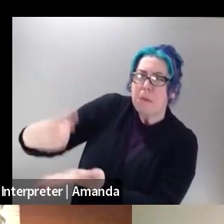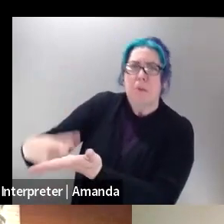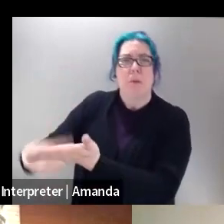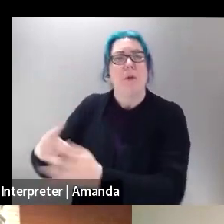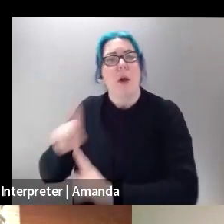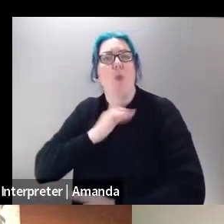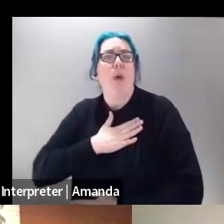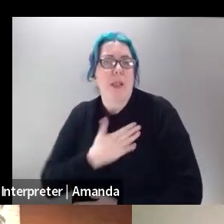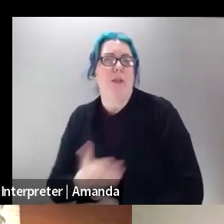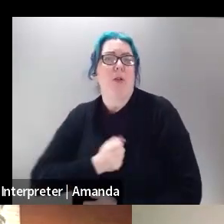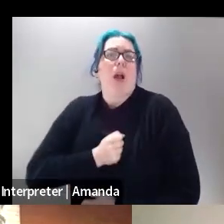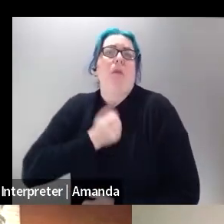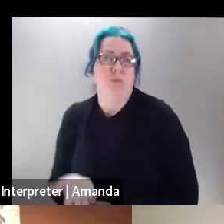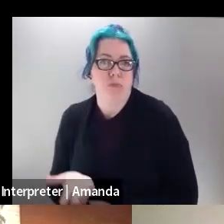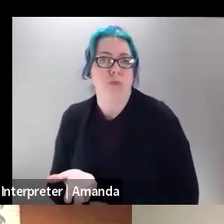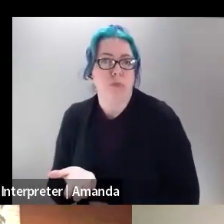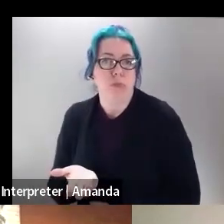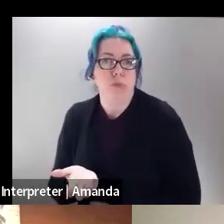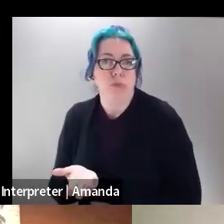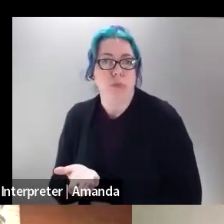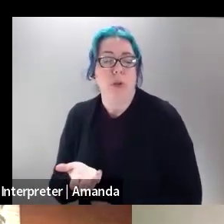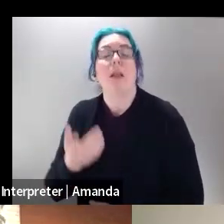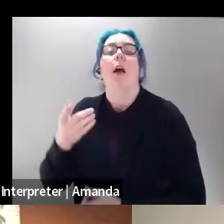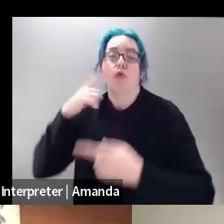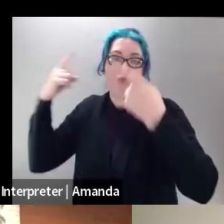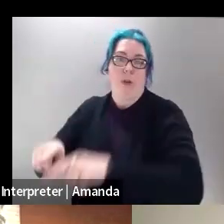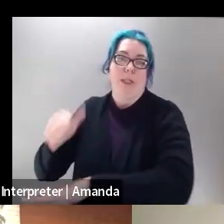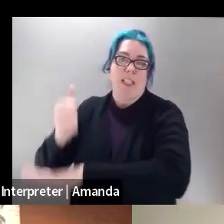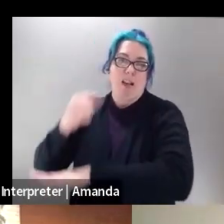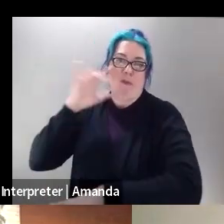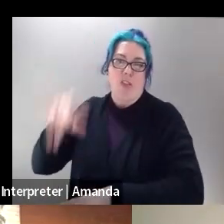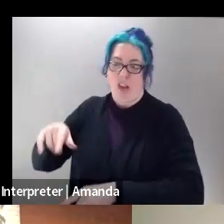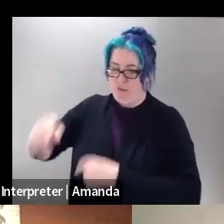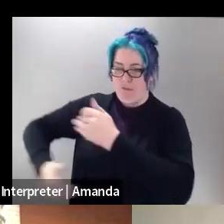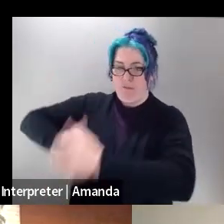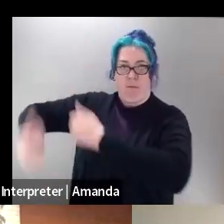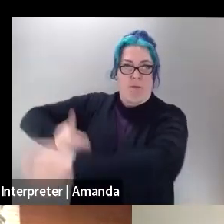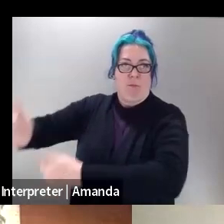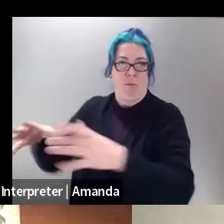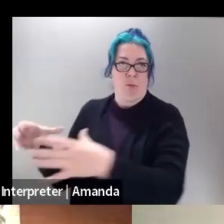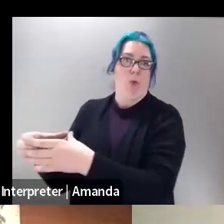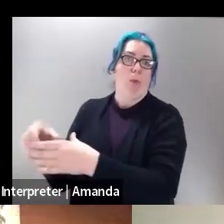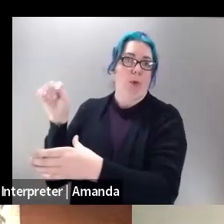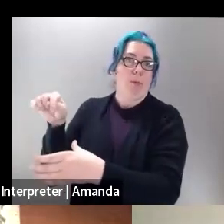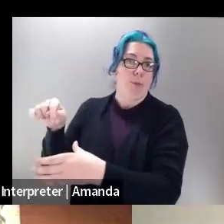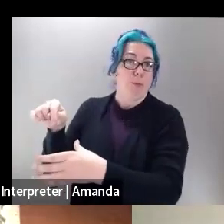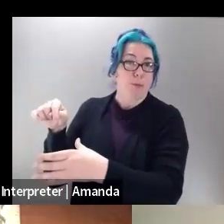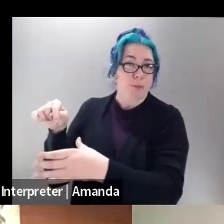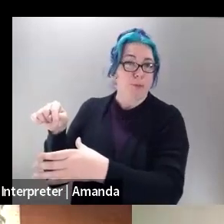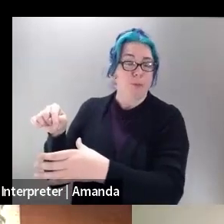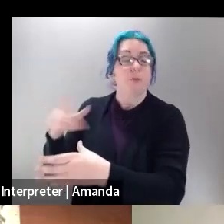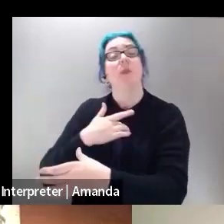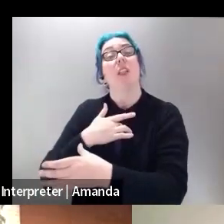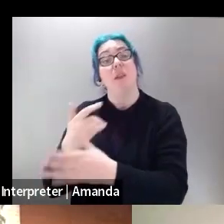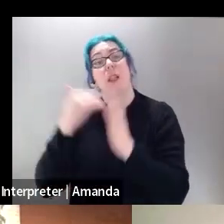selves. So it seems to be a practice that's emerged in those contexts. Usually, ethics and values